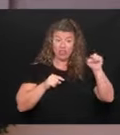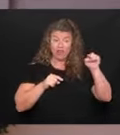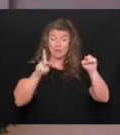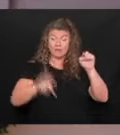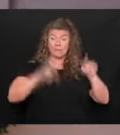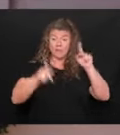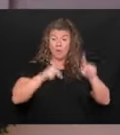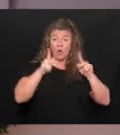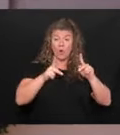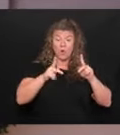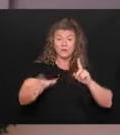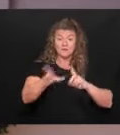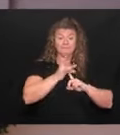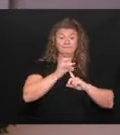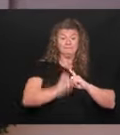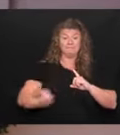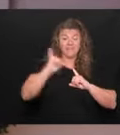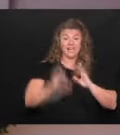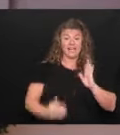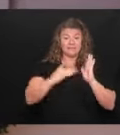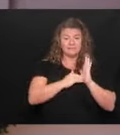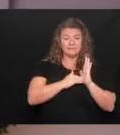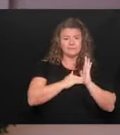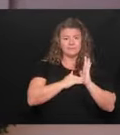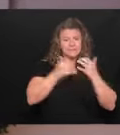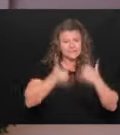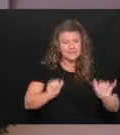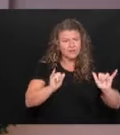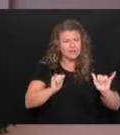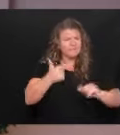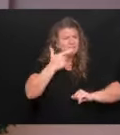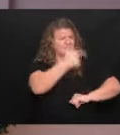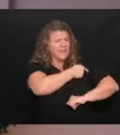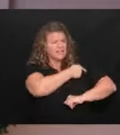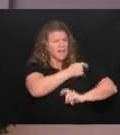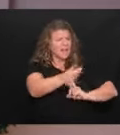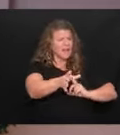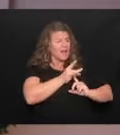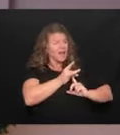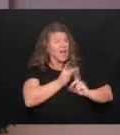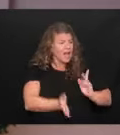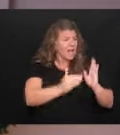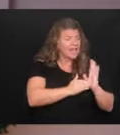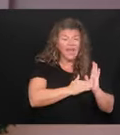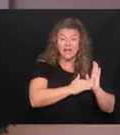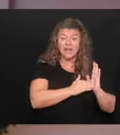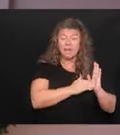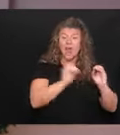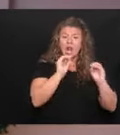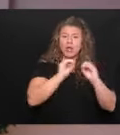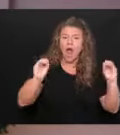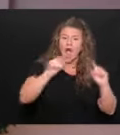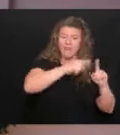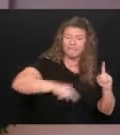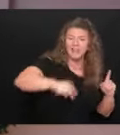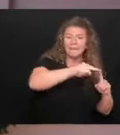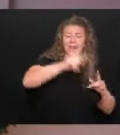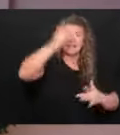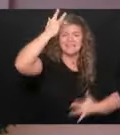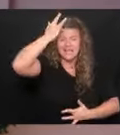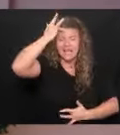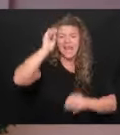got infected again, even though they were fully vaccinated, but they didn't get sick. They didn't go to the hospital. They didn't go to the